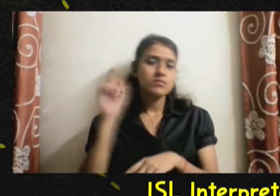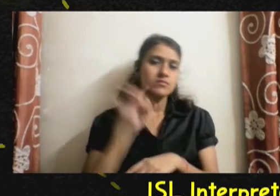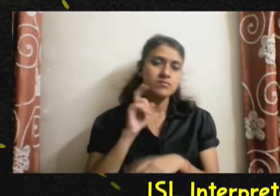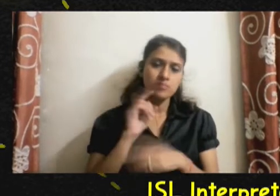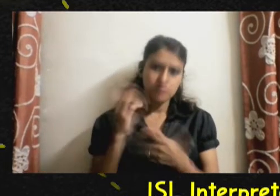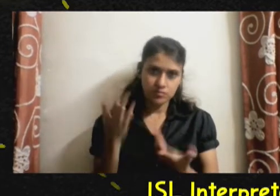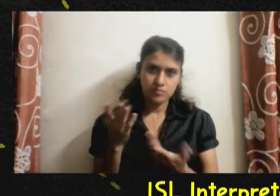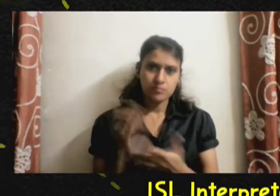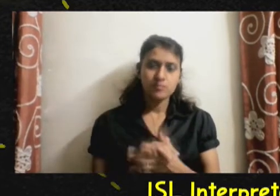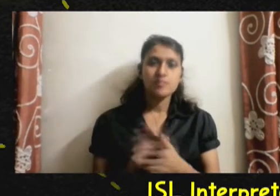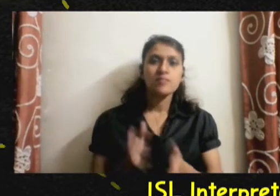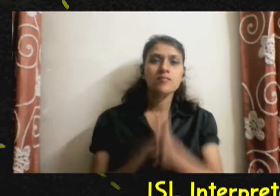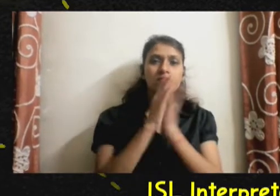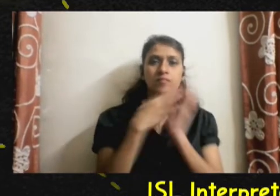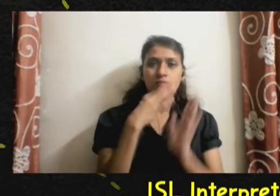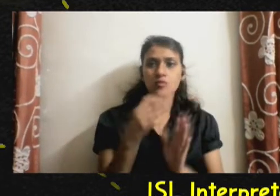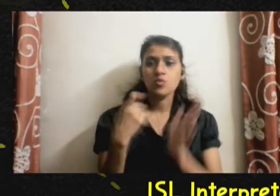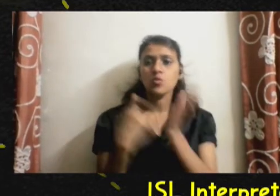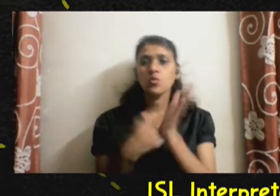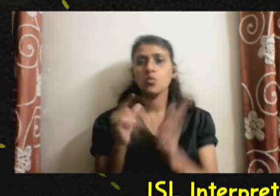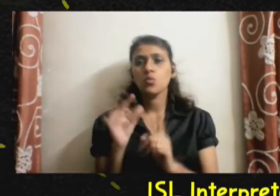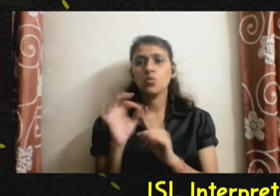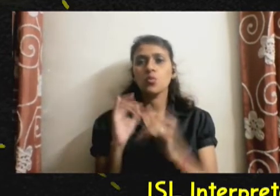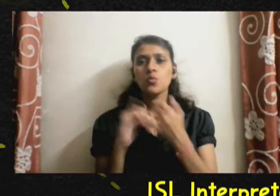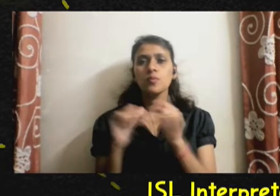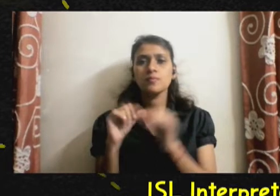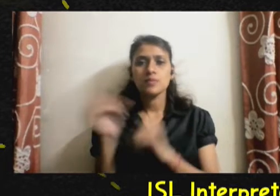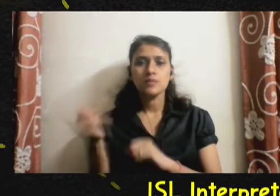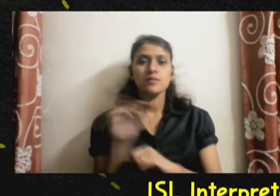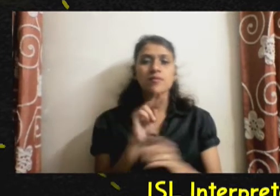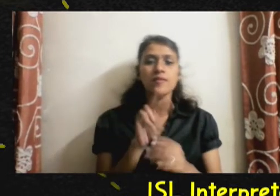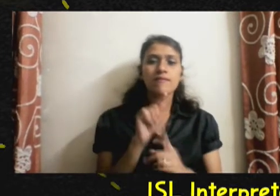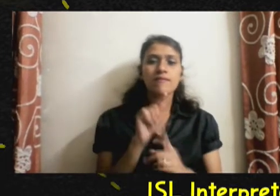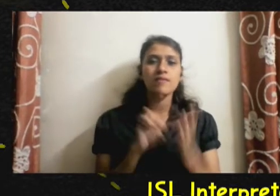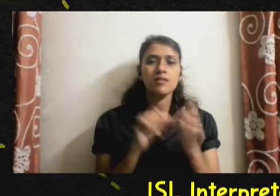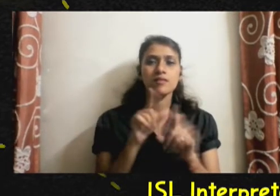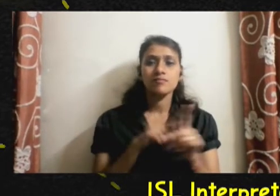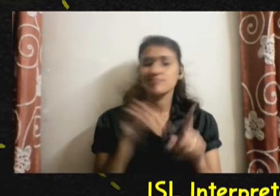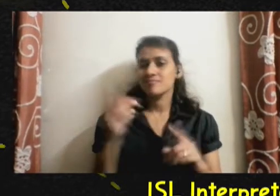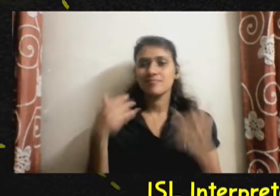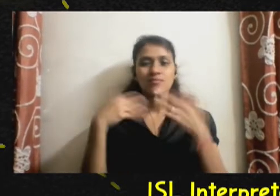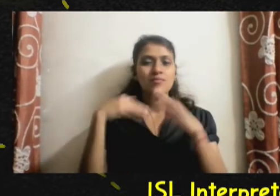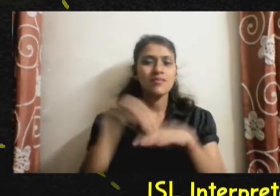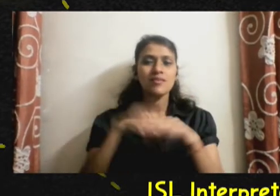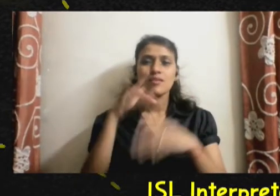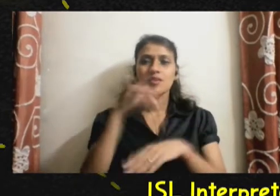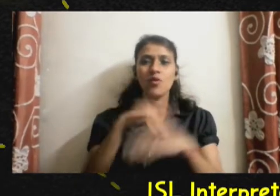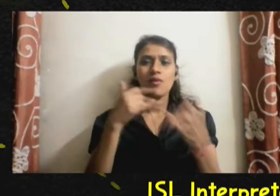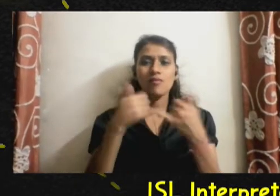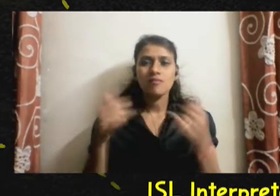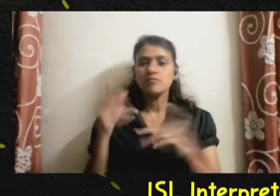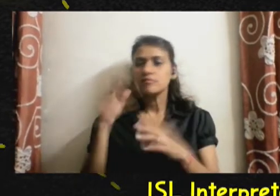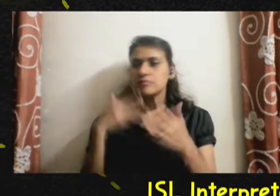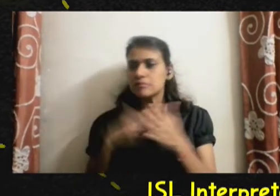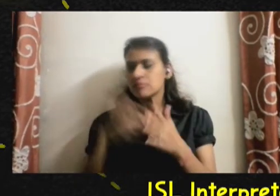Vinay and Rupsa, how do you support when you don't know the real identity of girls online or when community engagement is difficult during